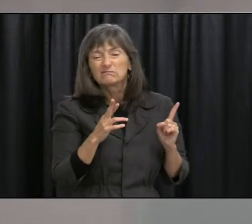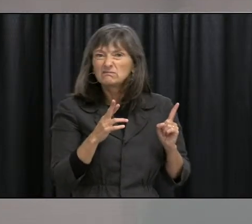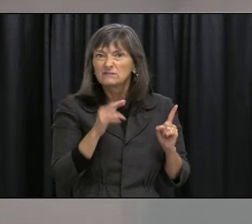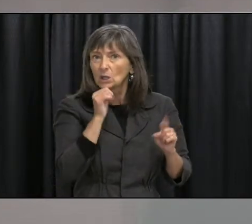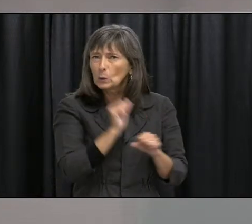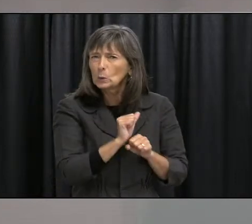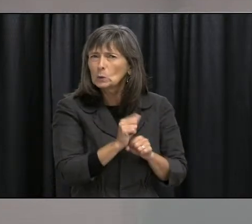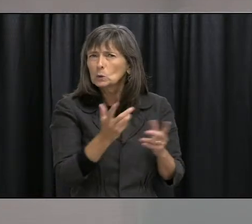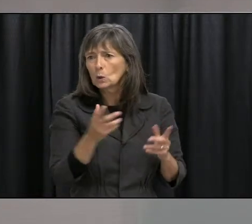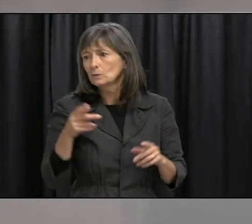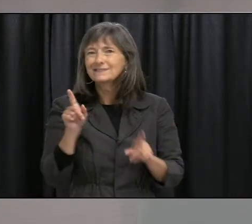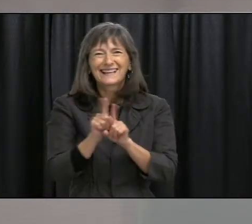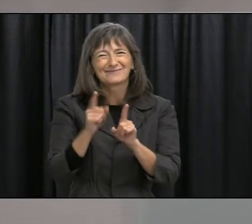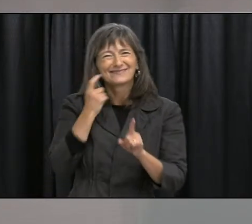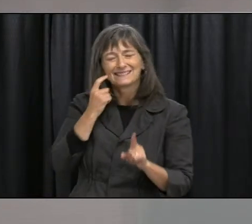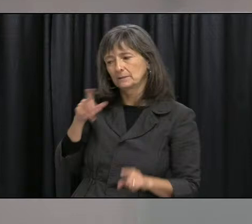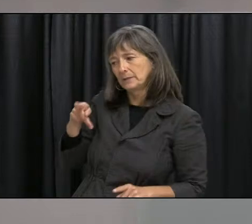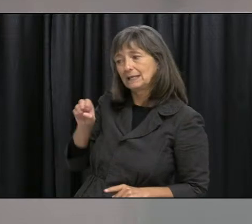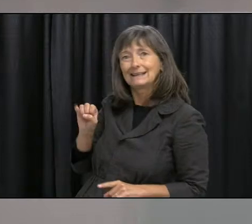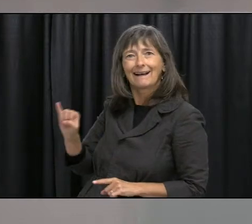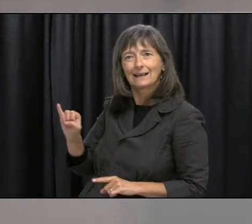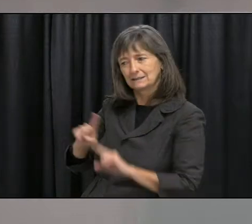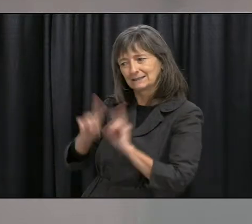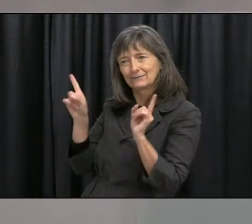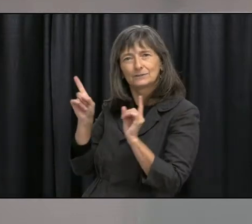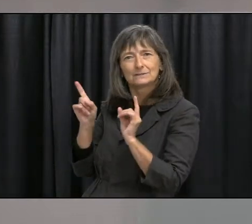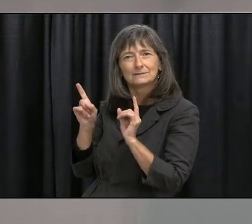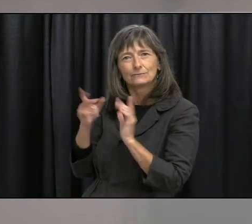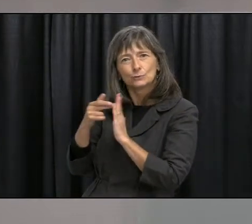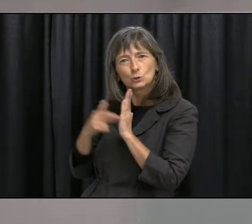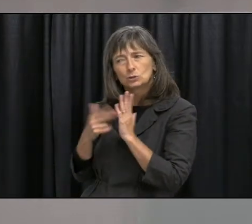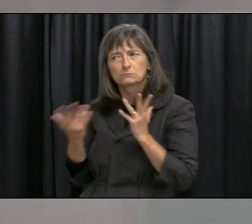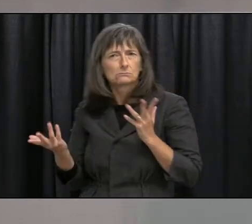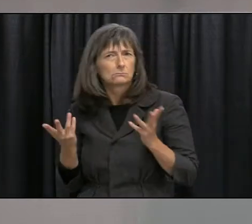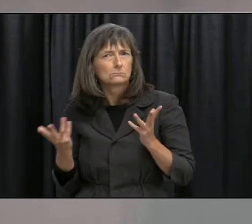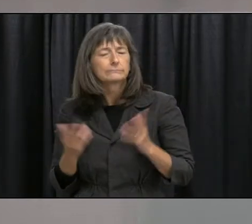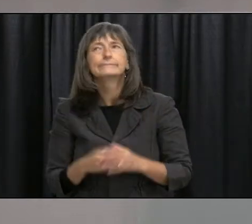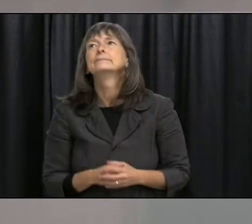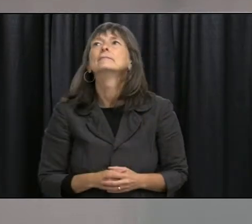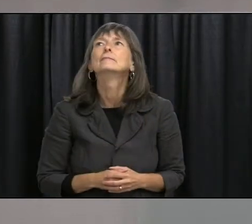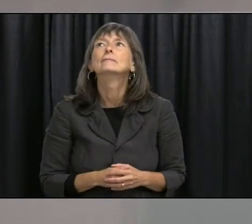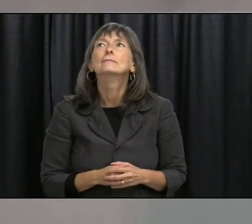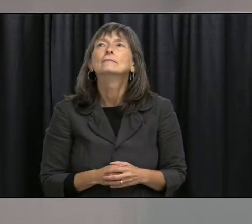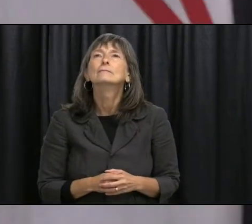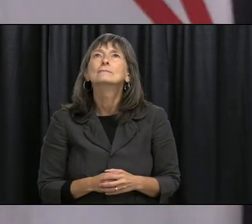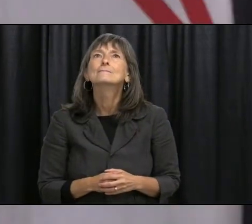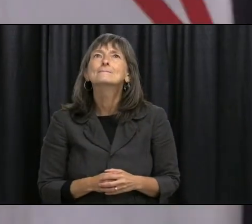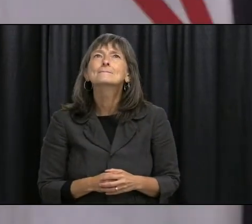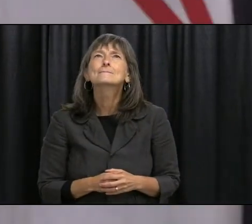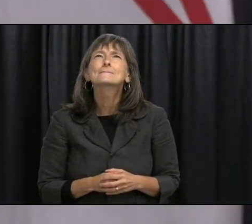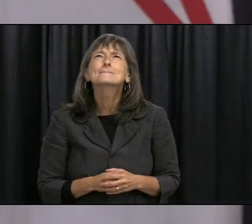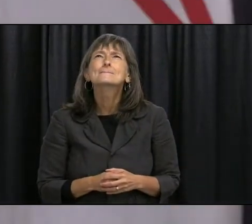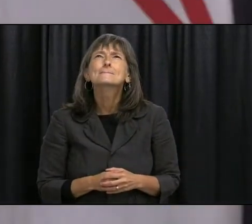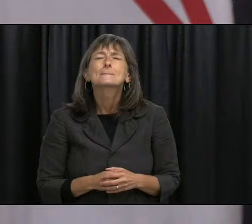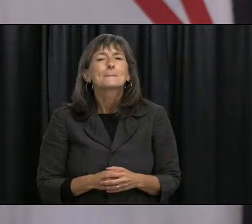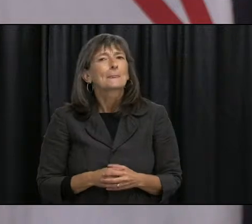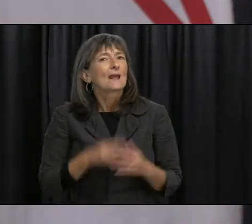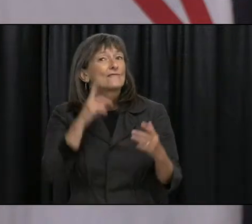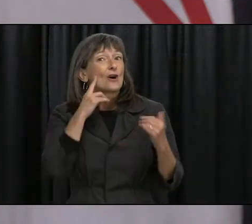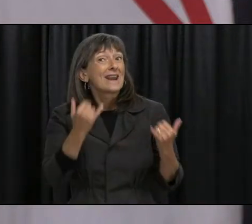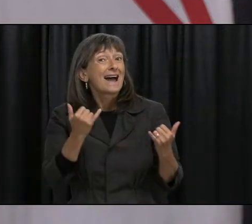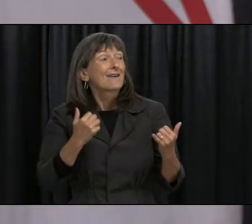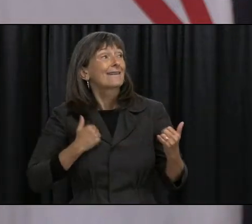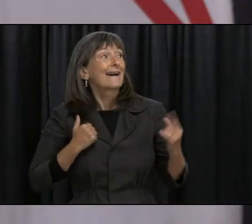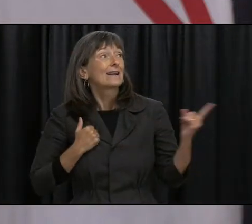such as PEI, and sort of the effect that we've seen there? So I'm not aware of anyone doing 7 days in testing at this point